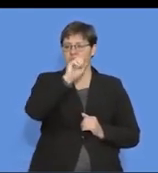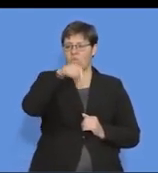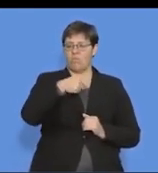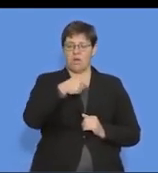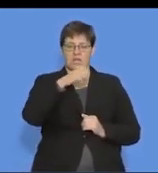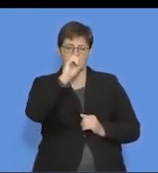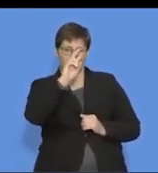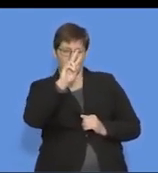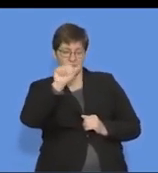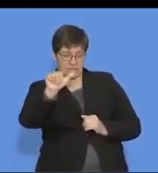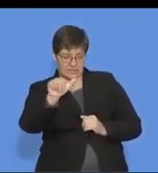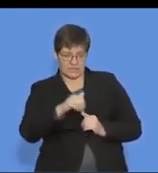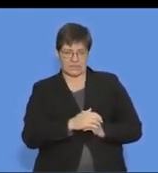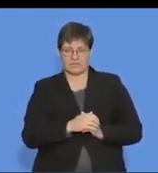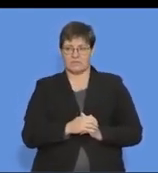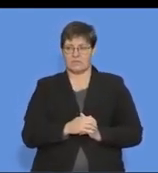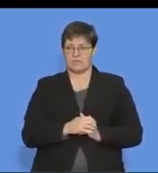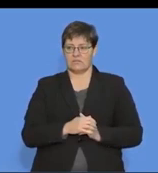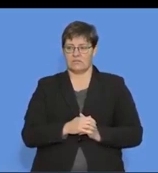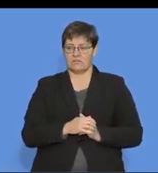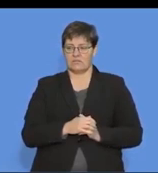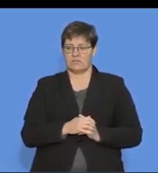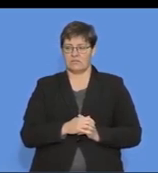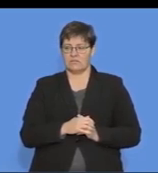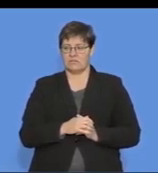is 0,026,